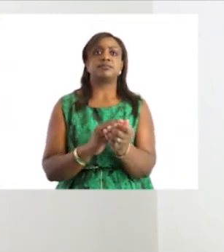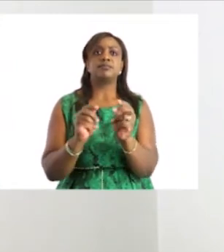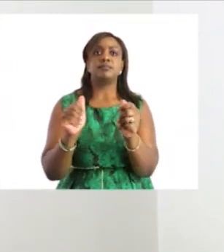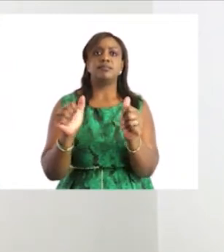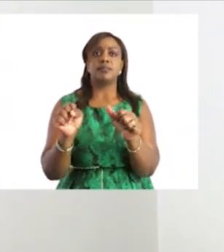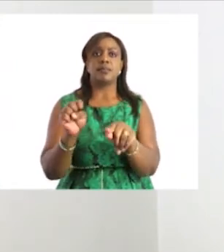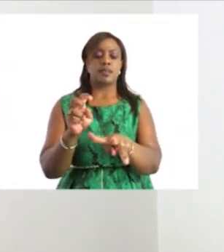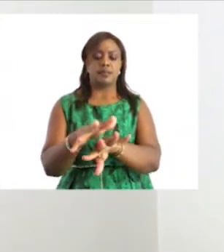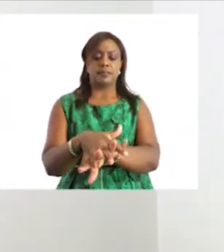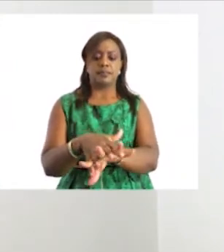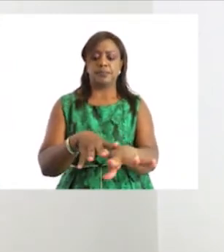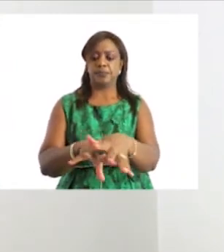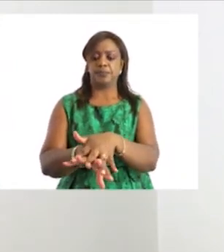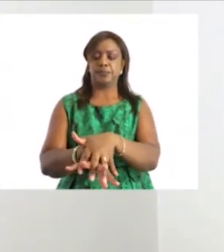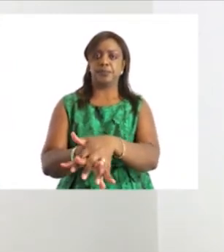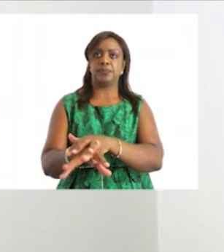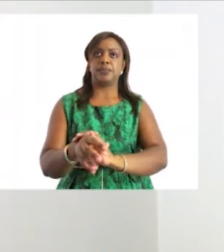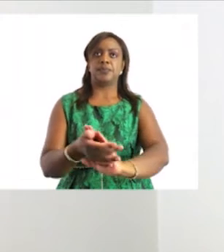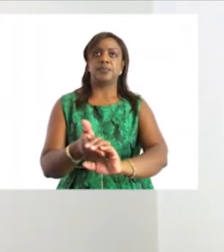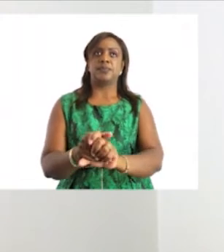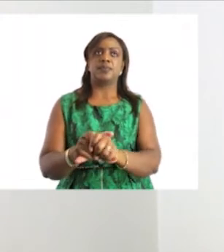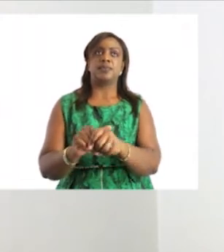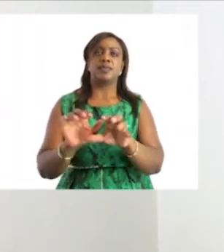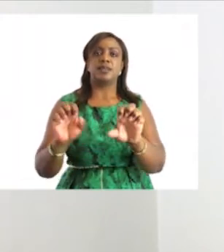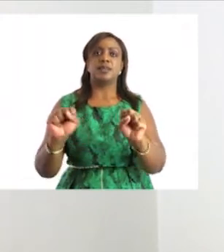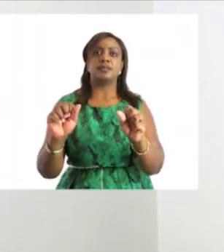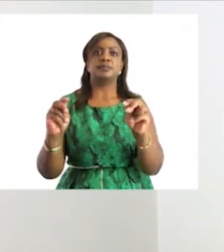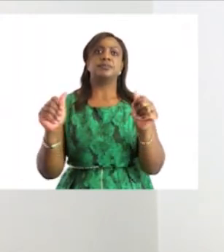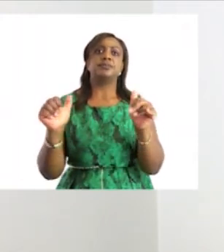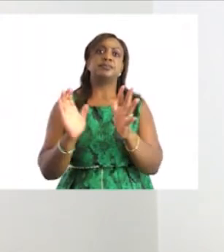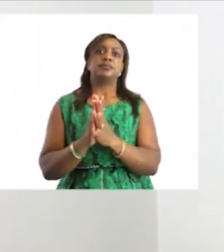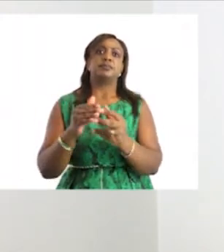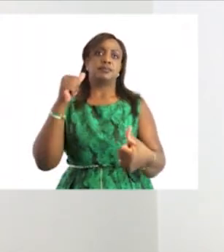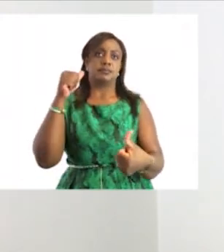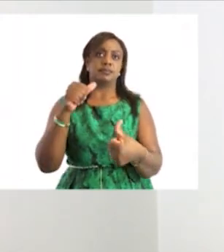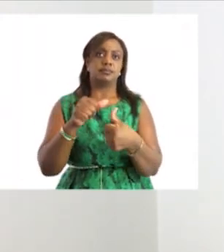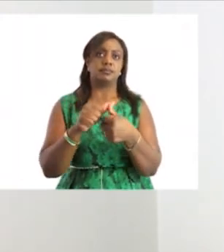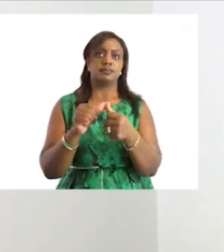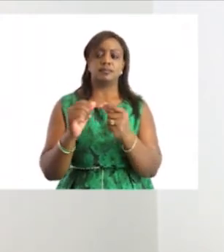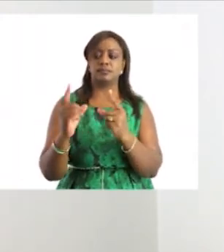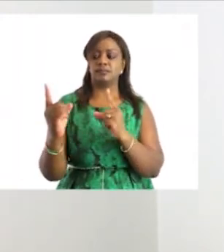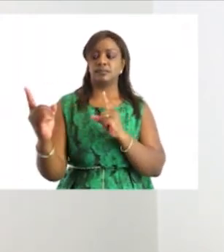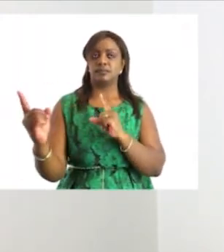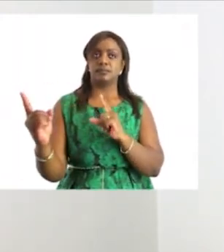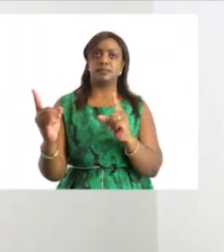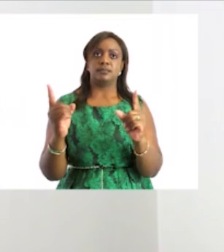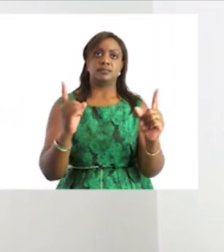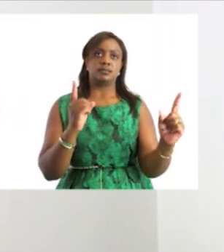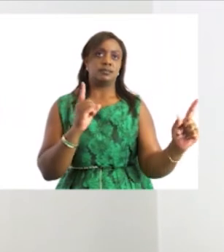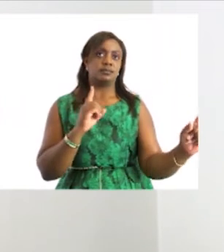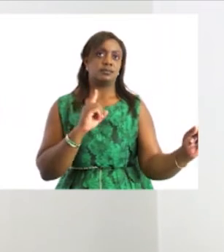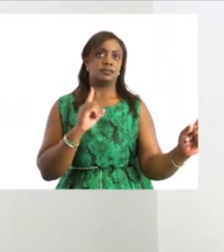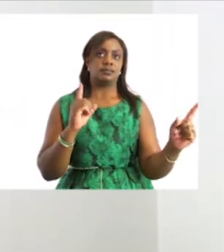You must make sure that you rub the sanitizer thoroughly to your hand, around the thumb, and